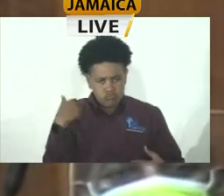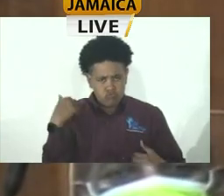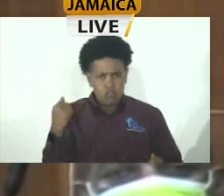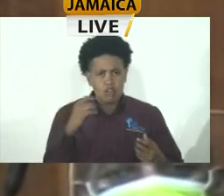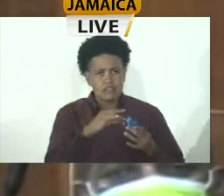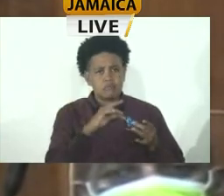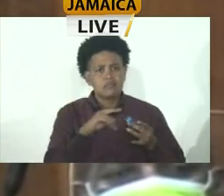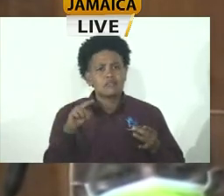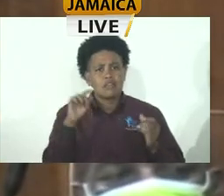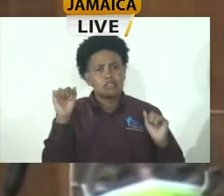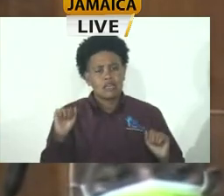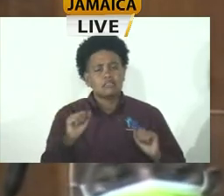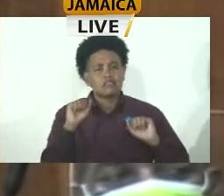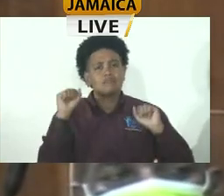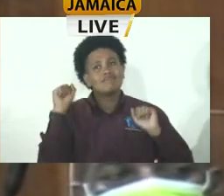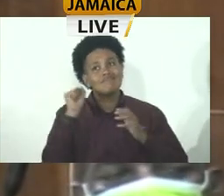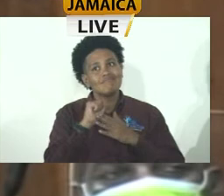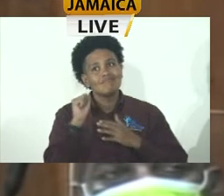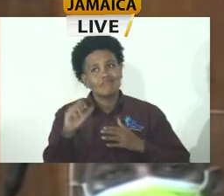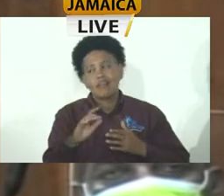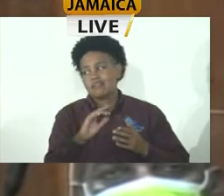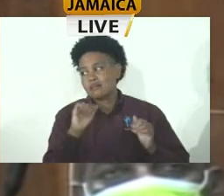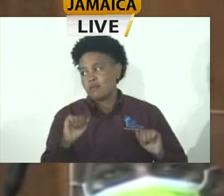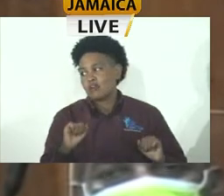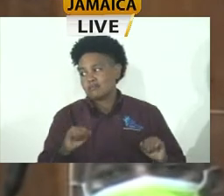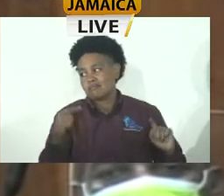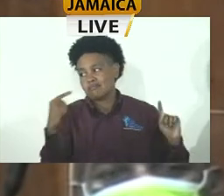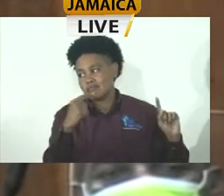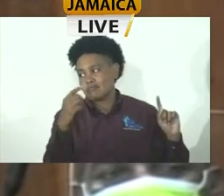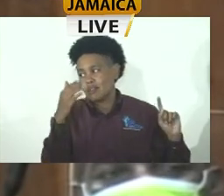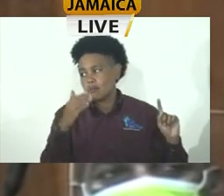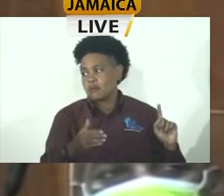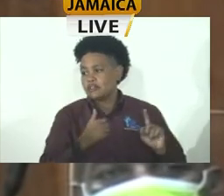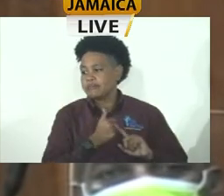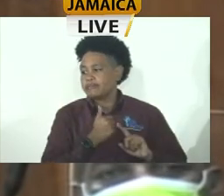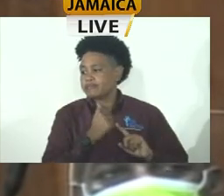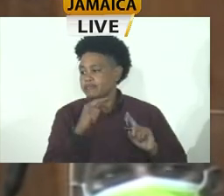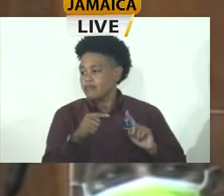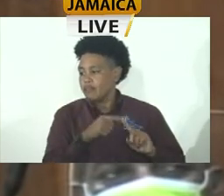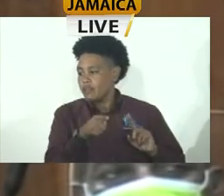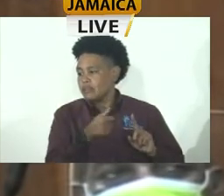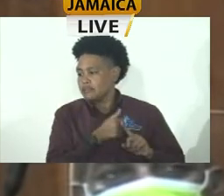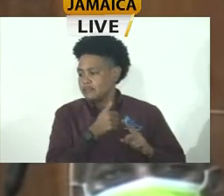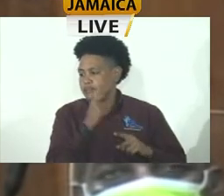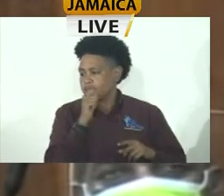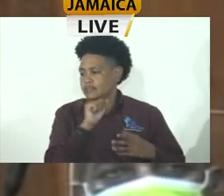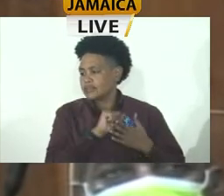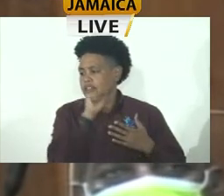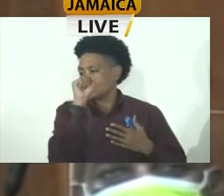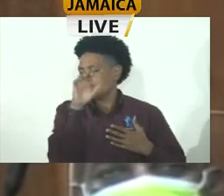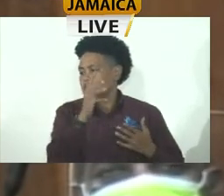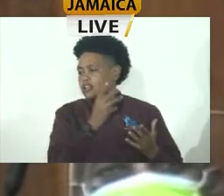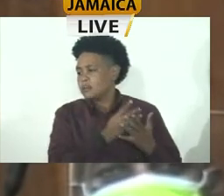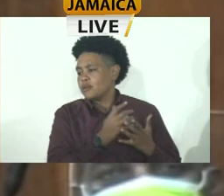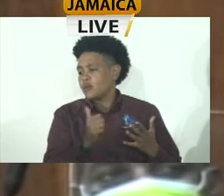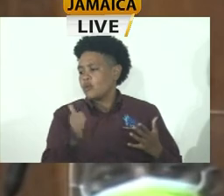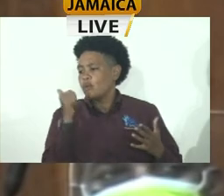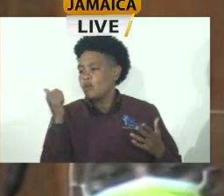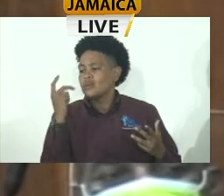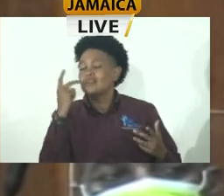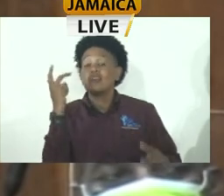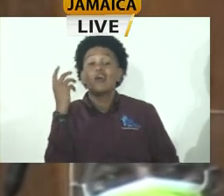message possible that that individual when he is sent to jail won't see